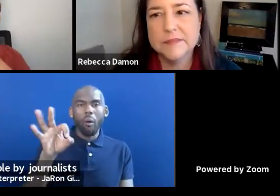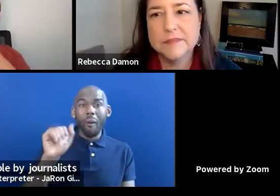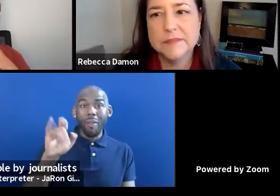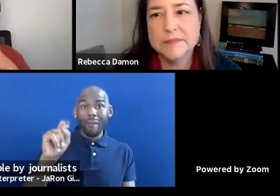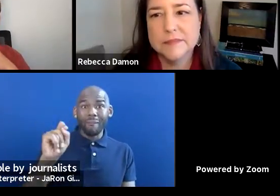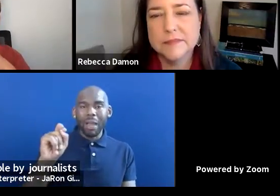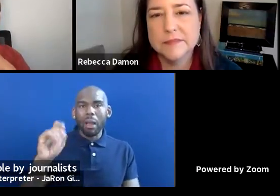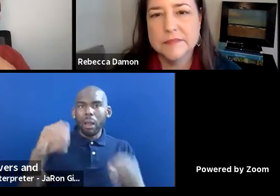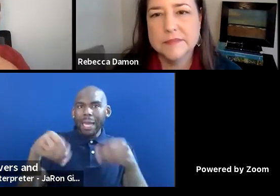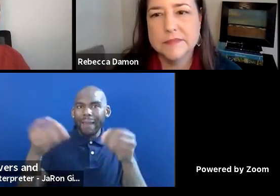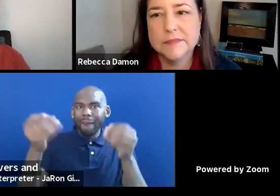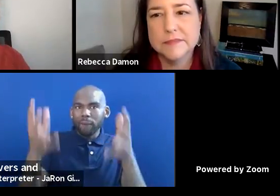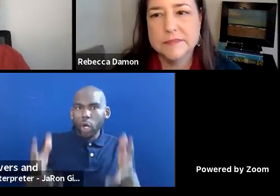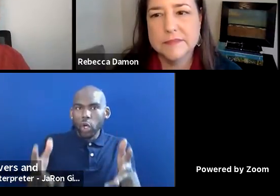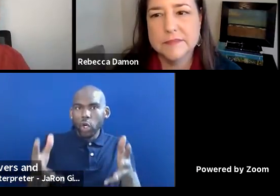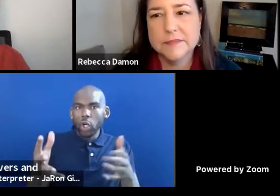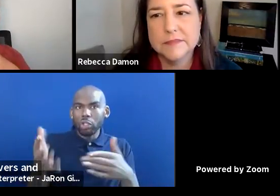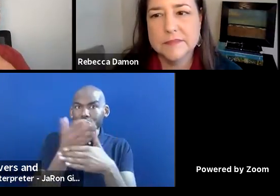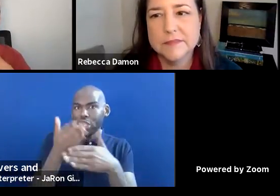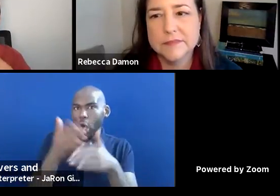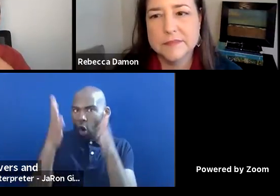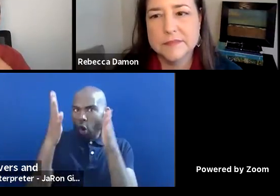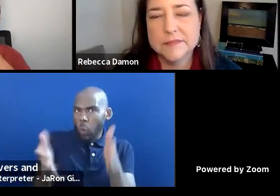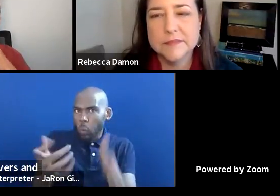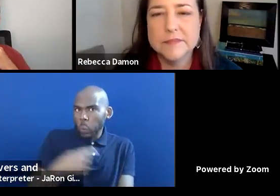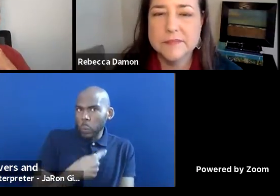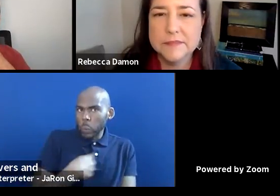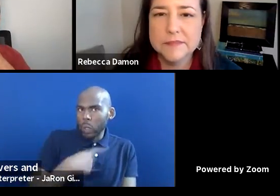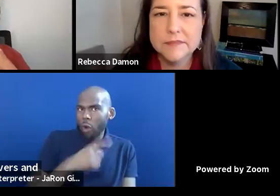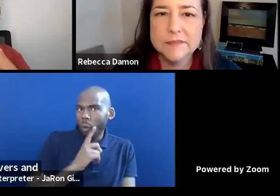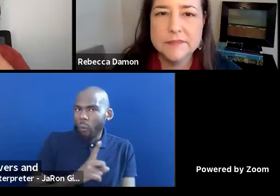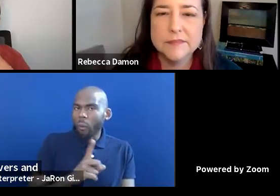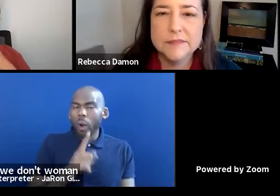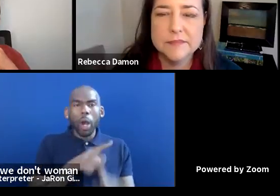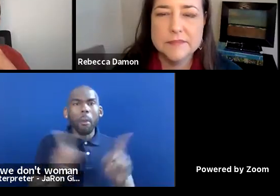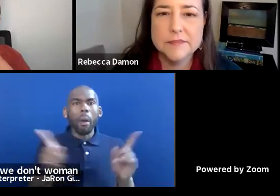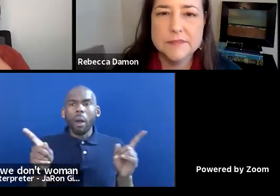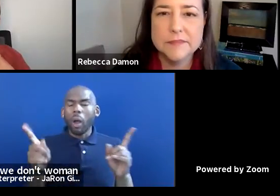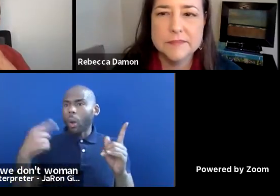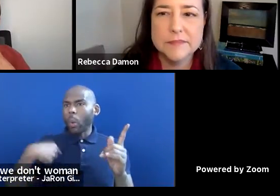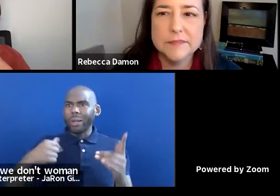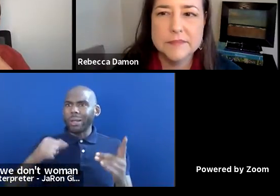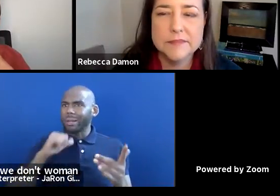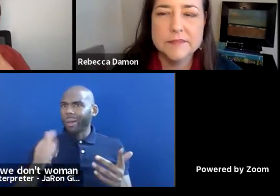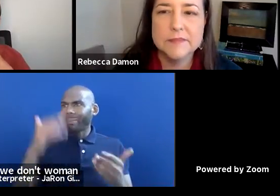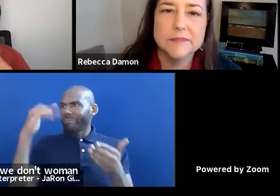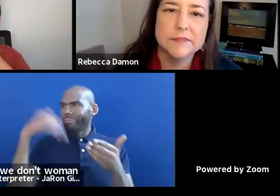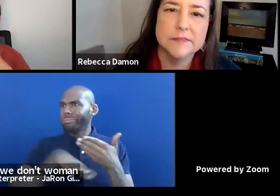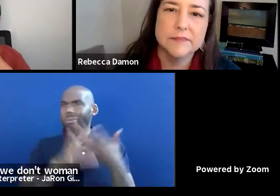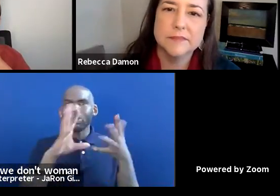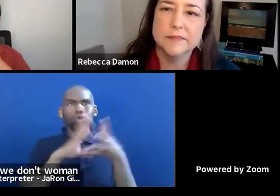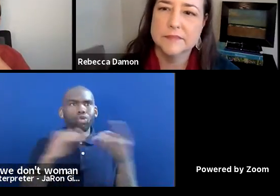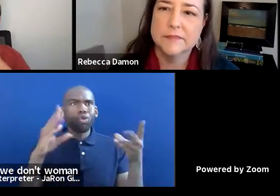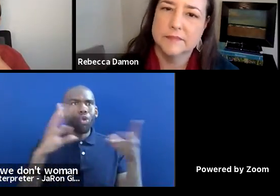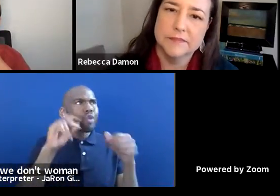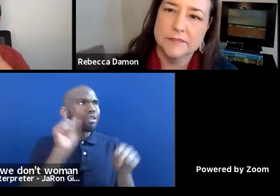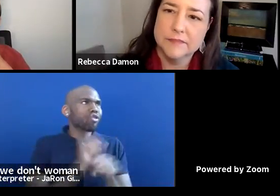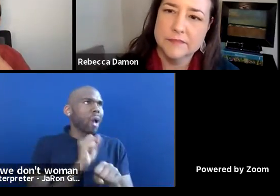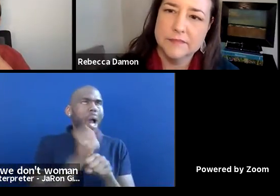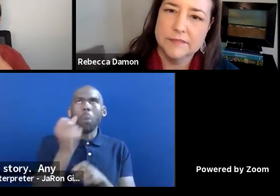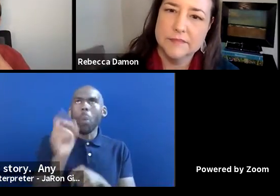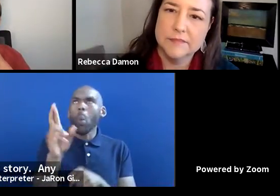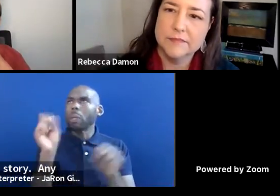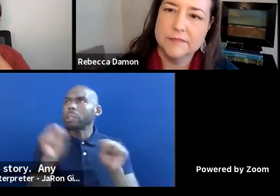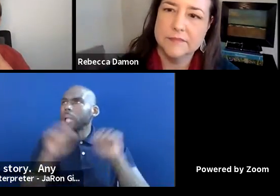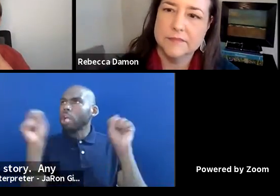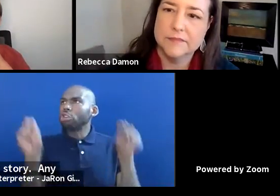sure, but we don't come into any story, any station, any job just